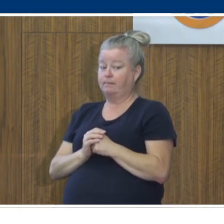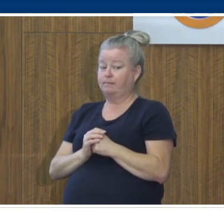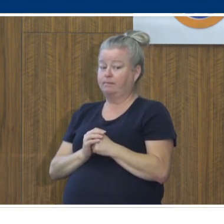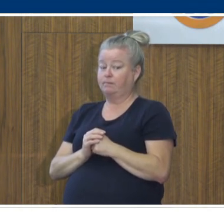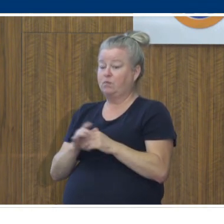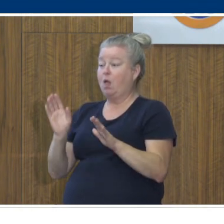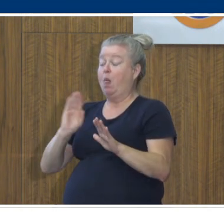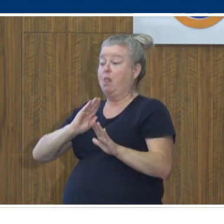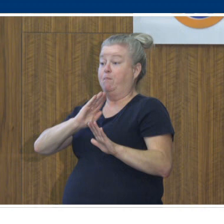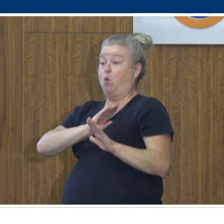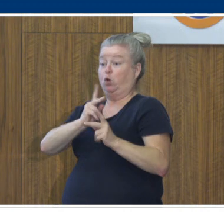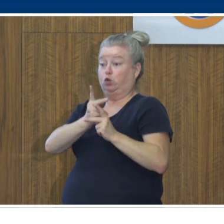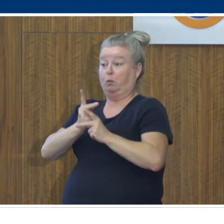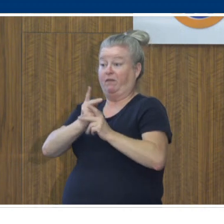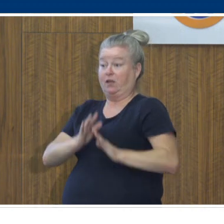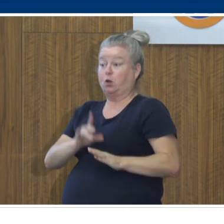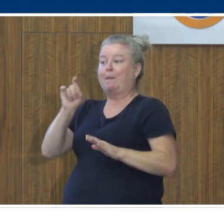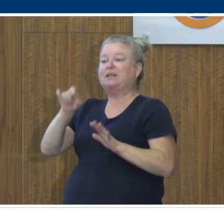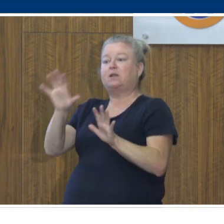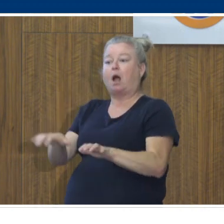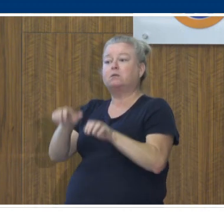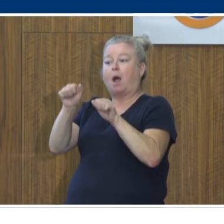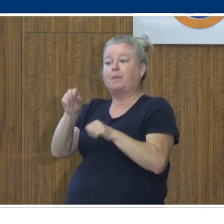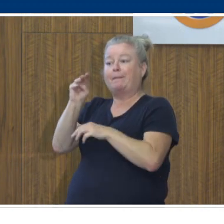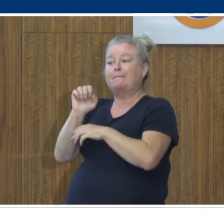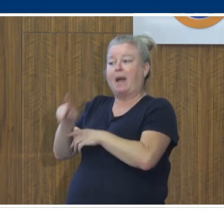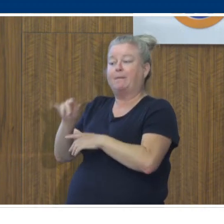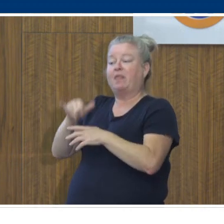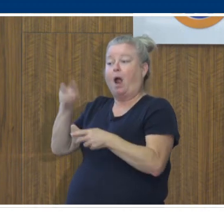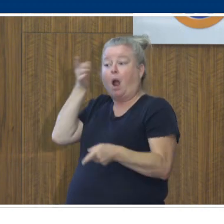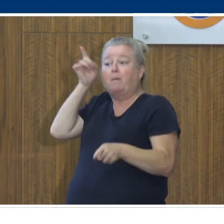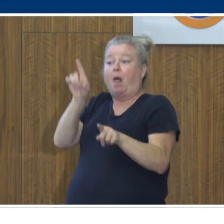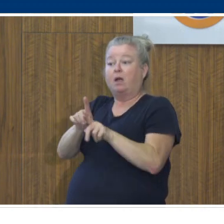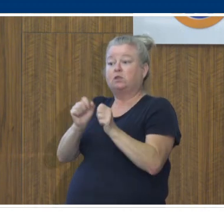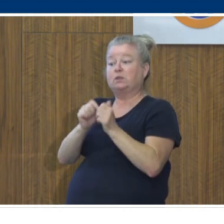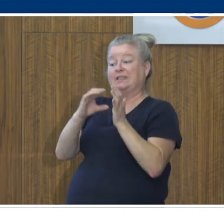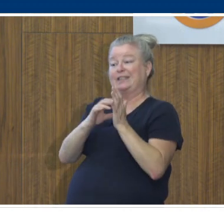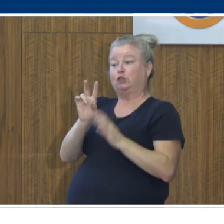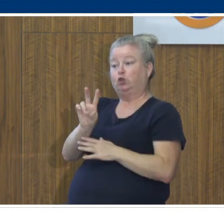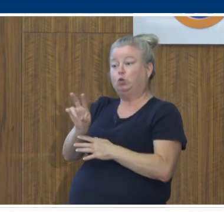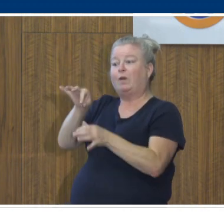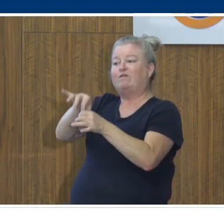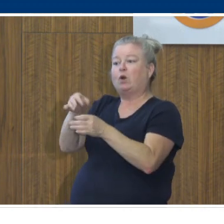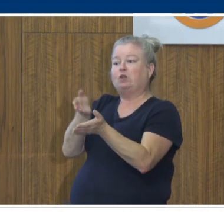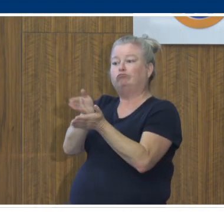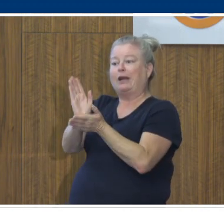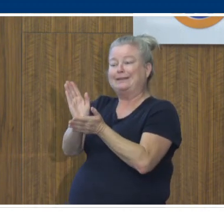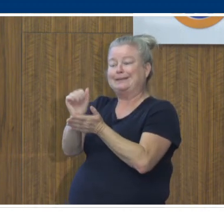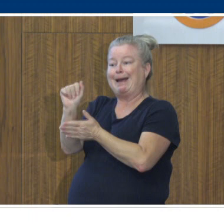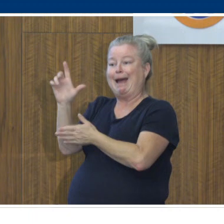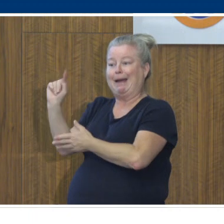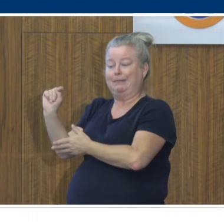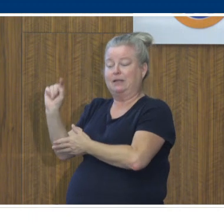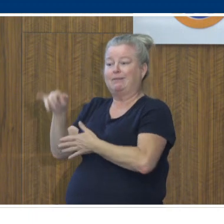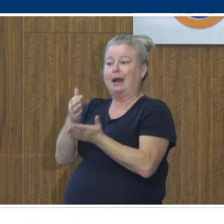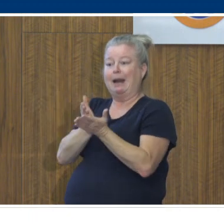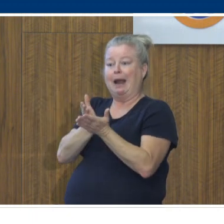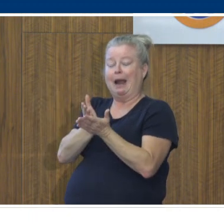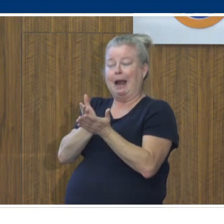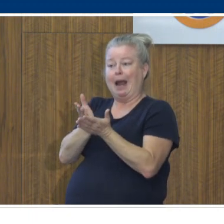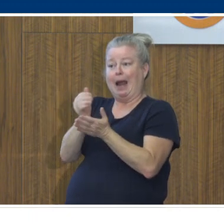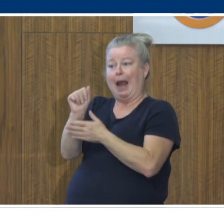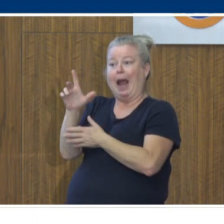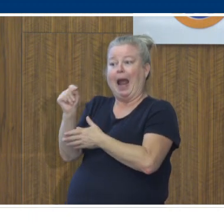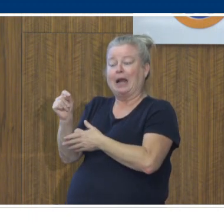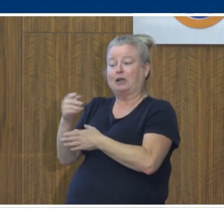The Board of Supervisors must also adopt a map that complies with Section 2 of the Voting Rights Act. The Act prohibits voting